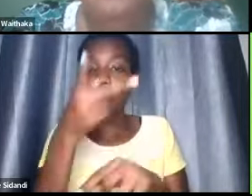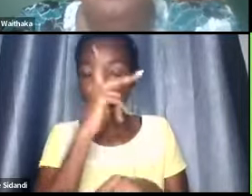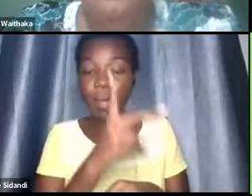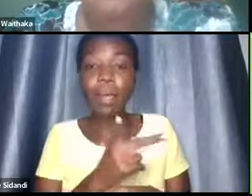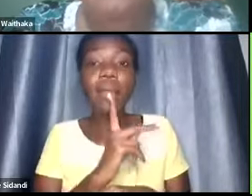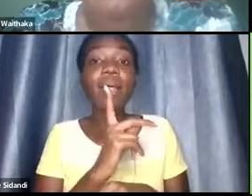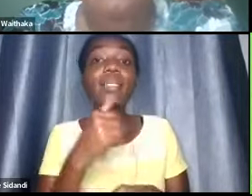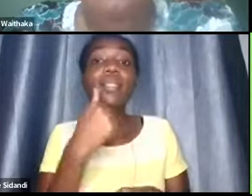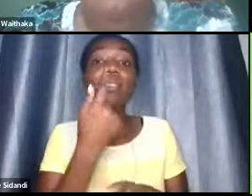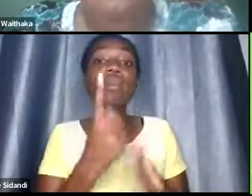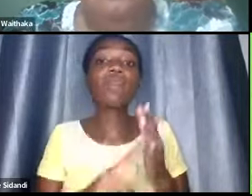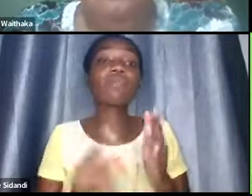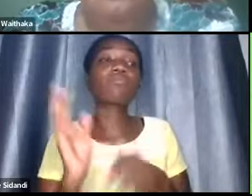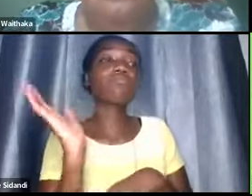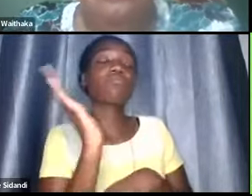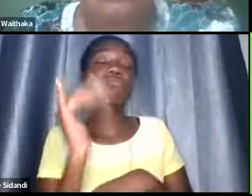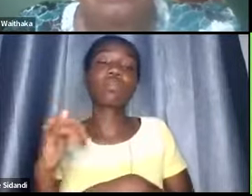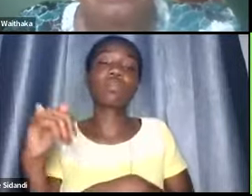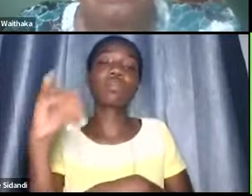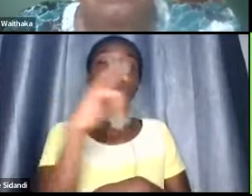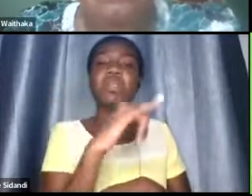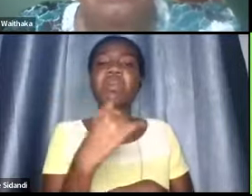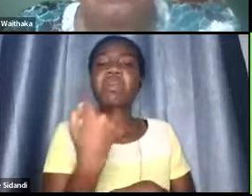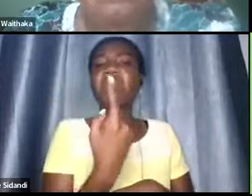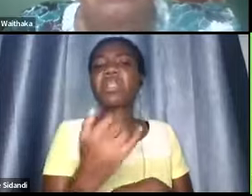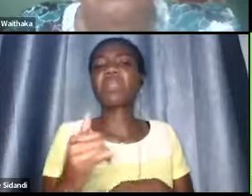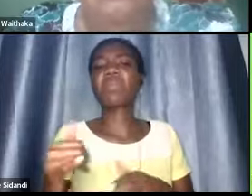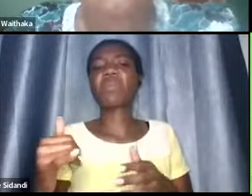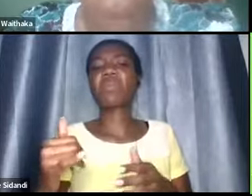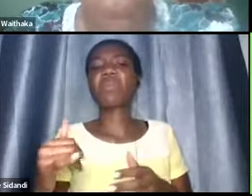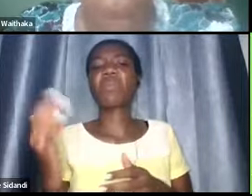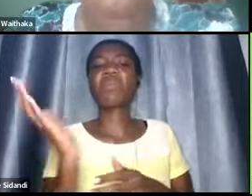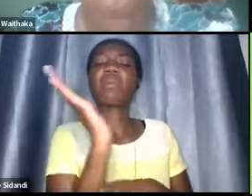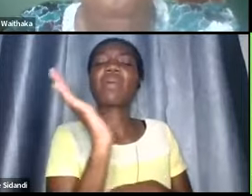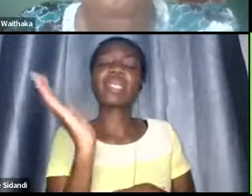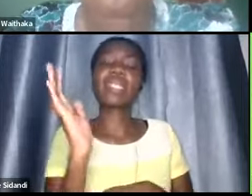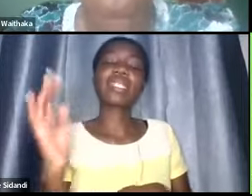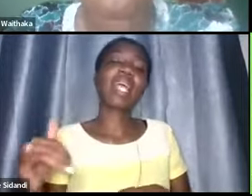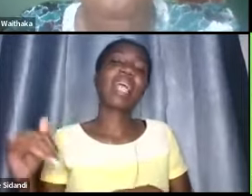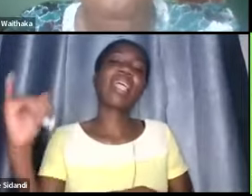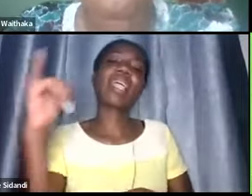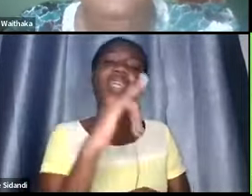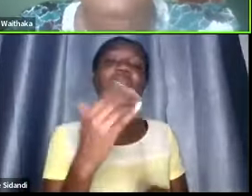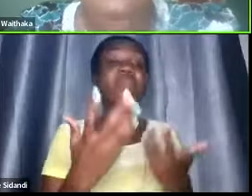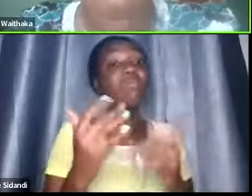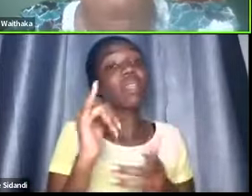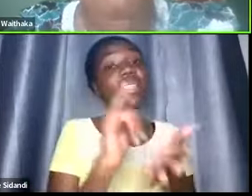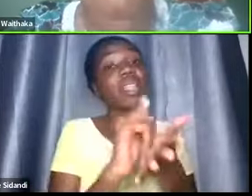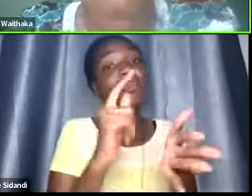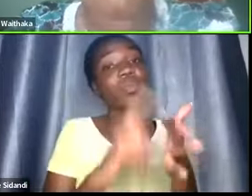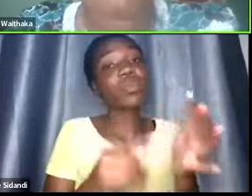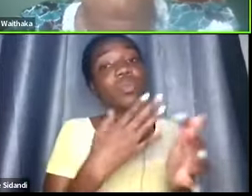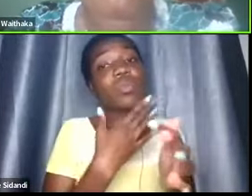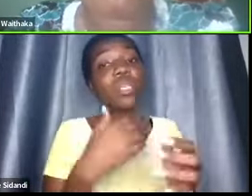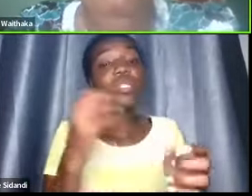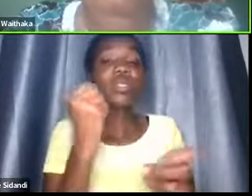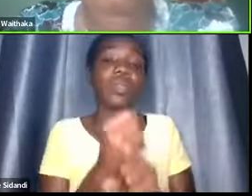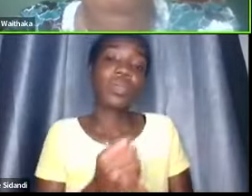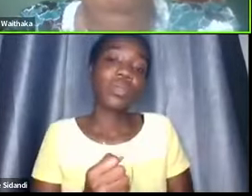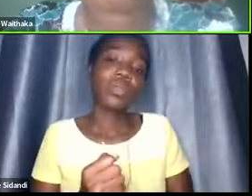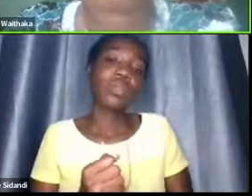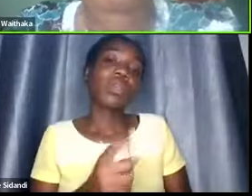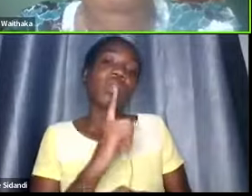that cabin crew is just waiters on air, maybe that is what they want to do. Yes. Don't demonize that career